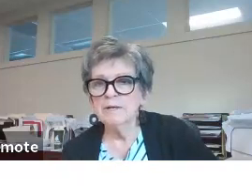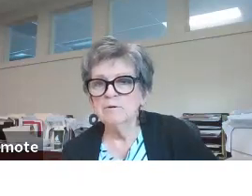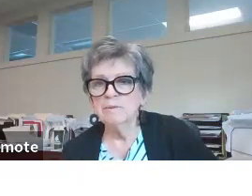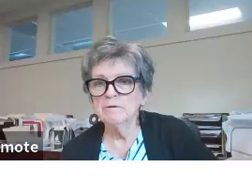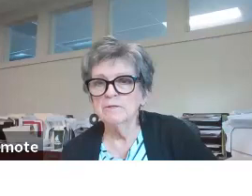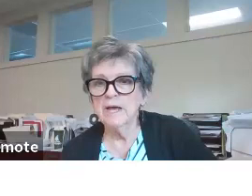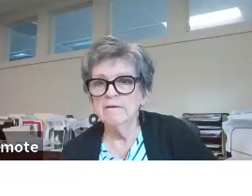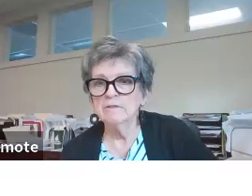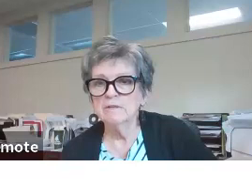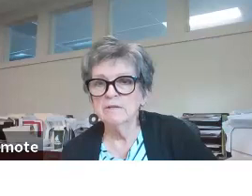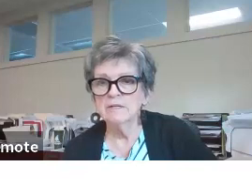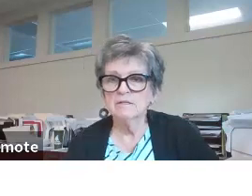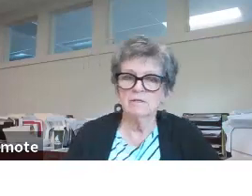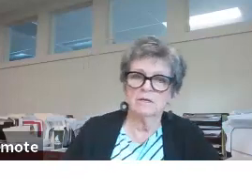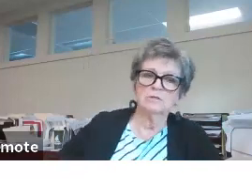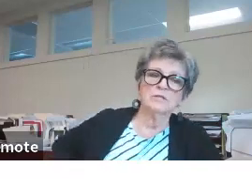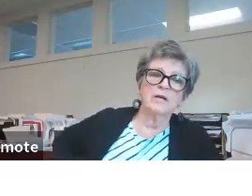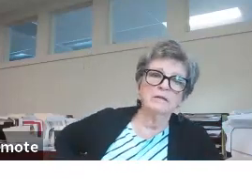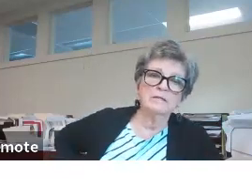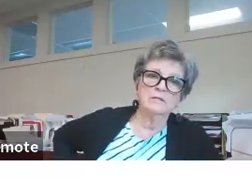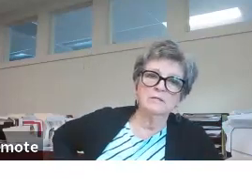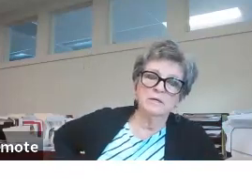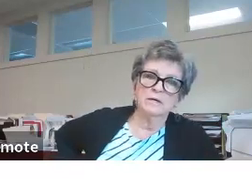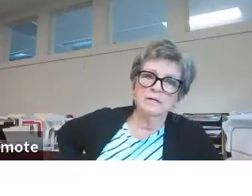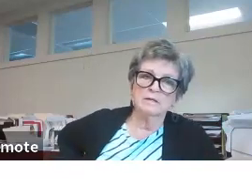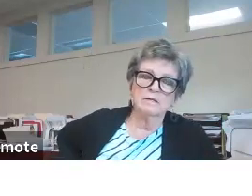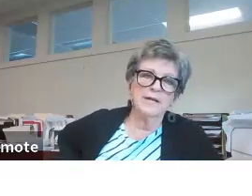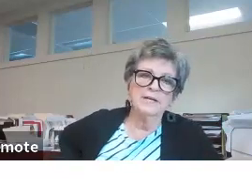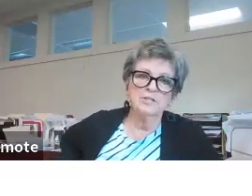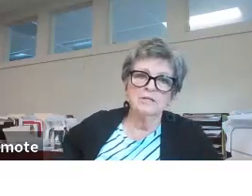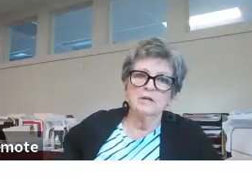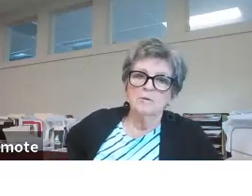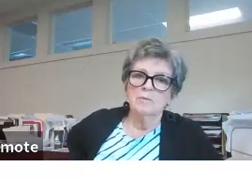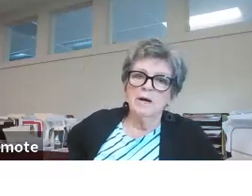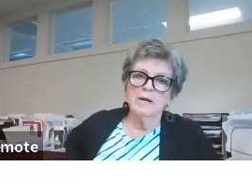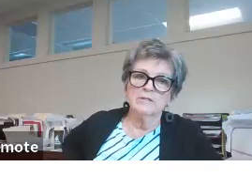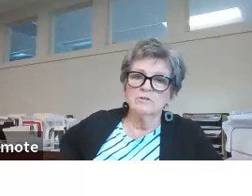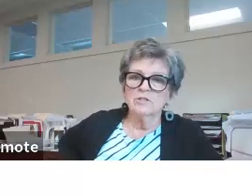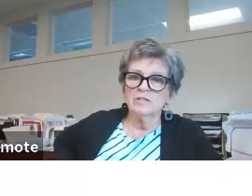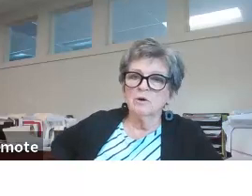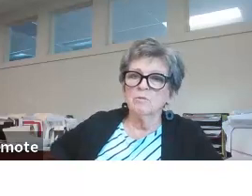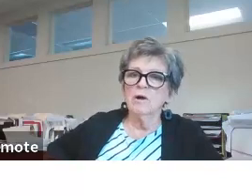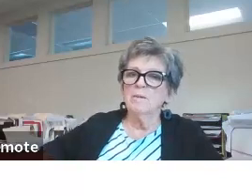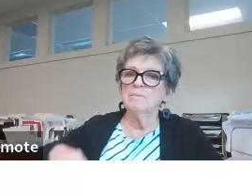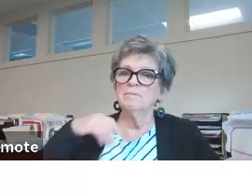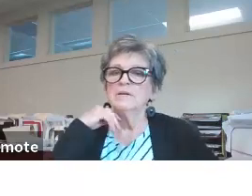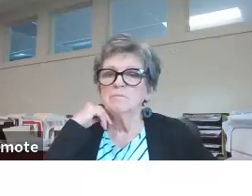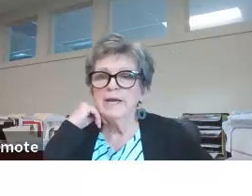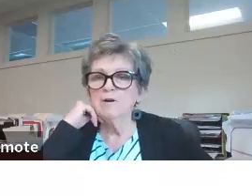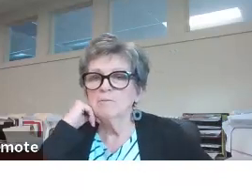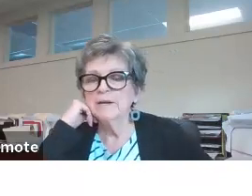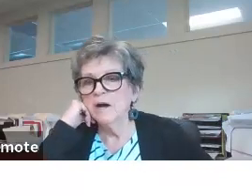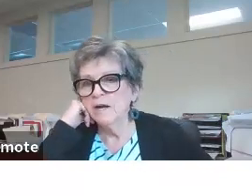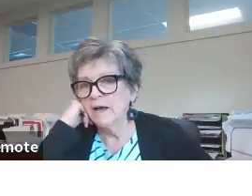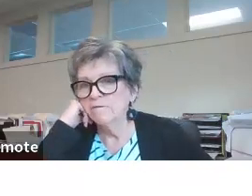see somebody who appears to have a serious suicidal inclination, but as soon as they sober up, it